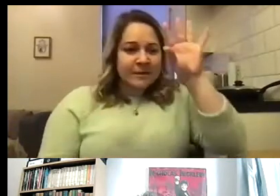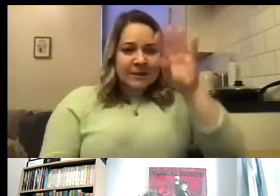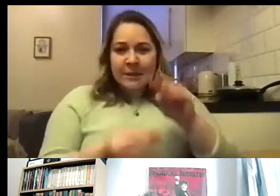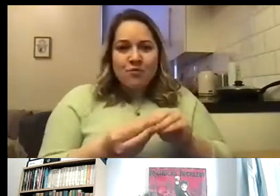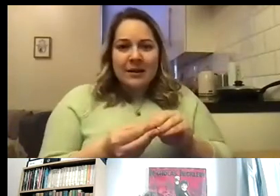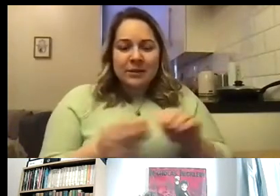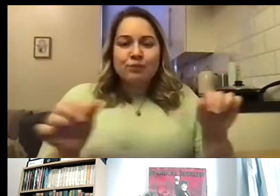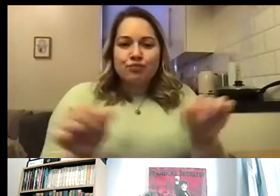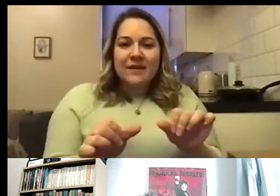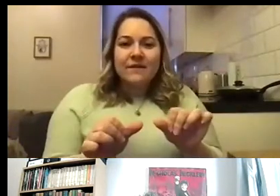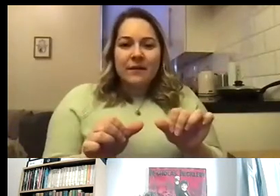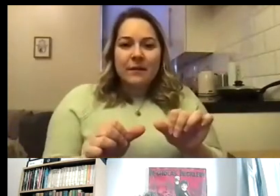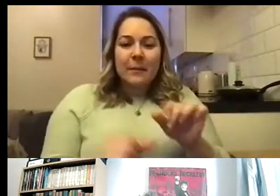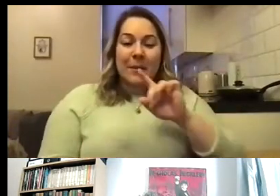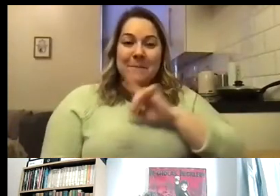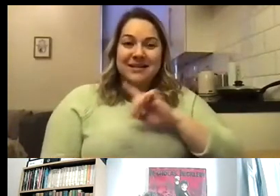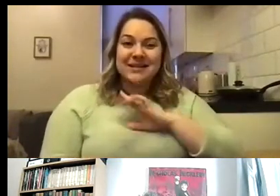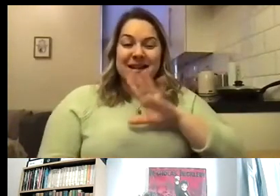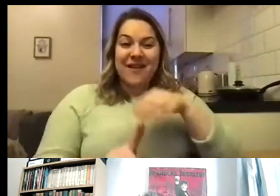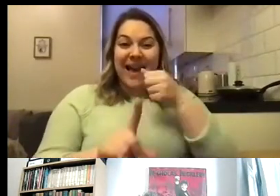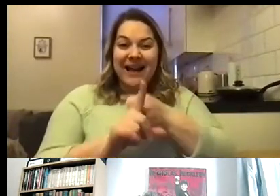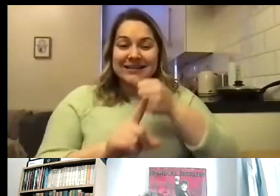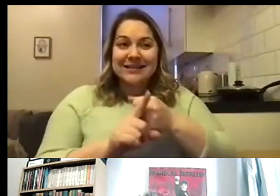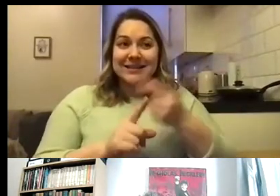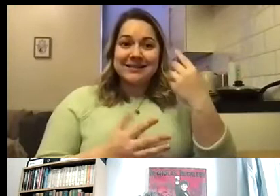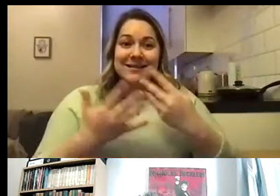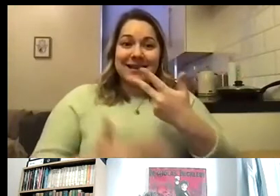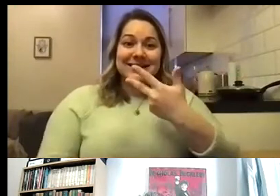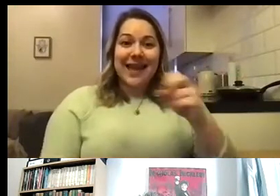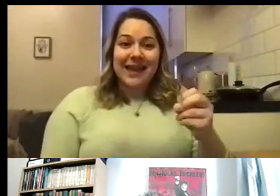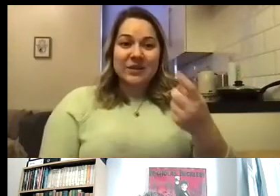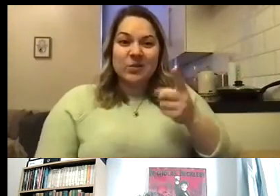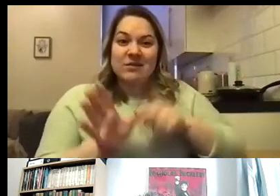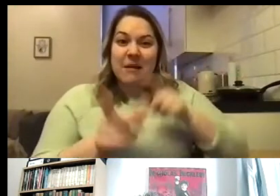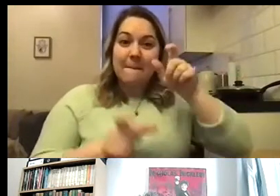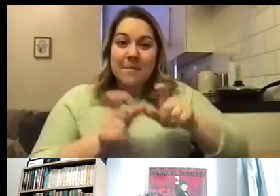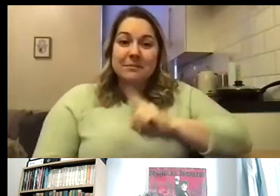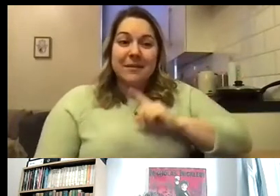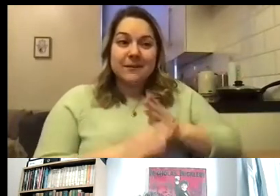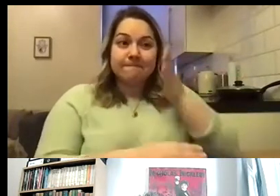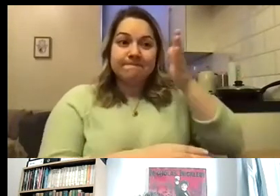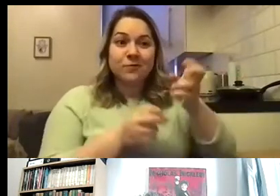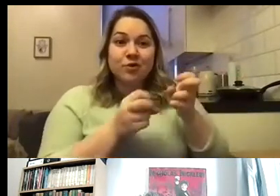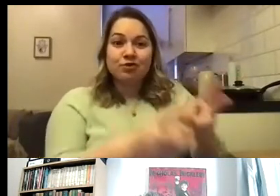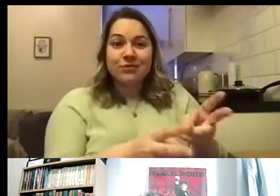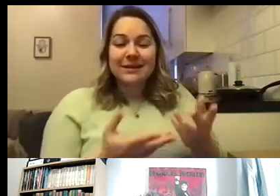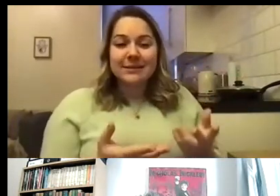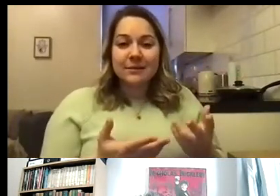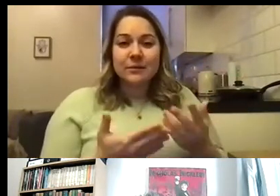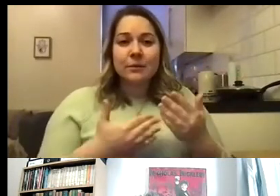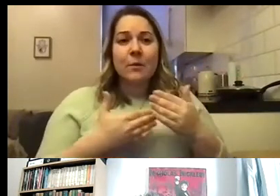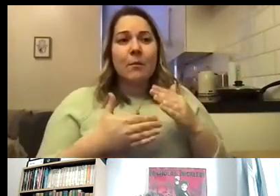me, as an activist in the 80s, when I was young and on the street, you know, we had a lot more